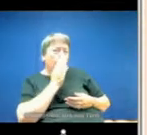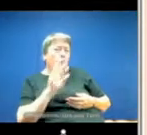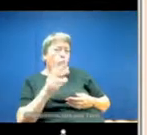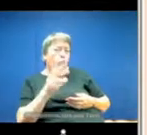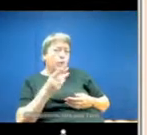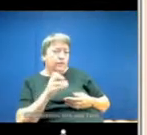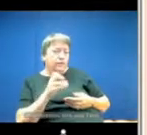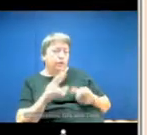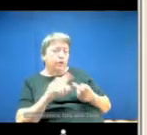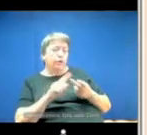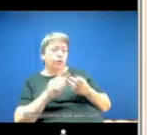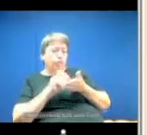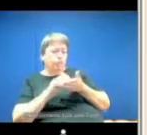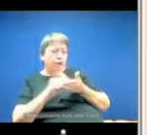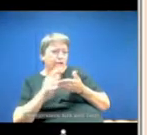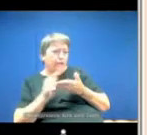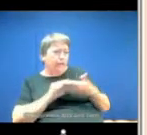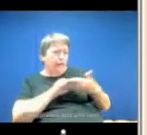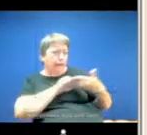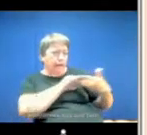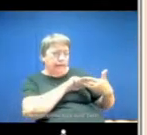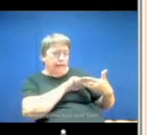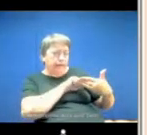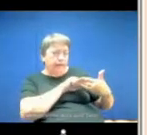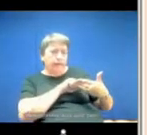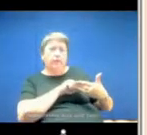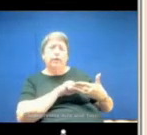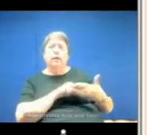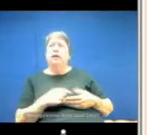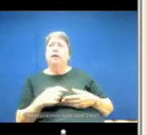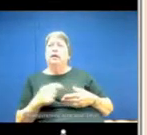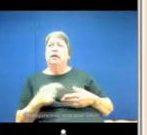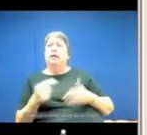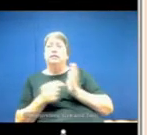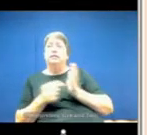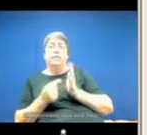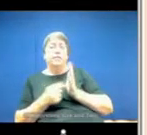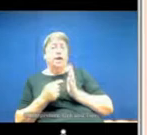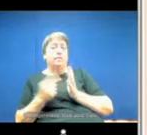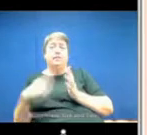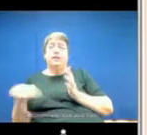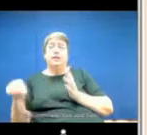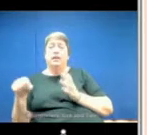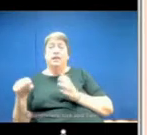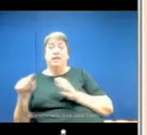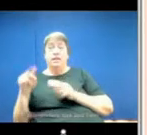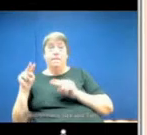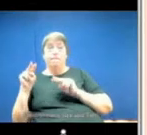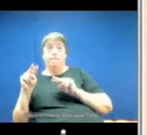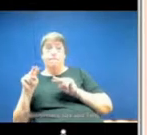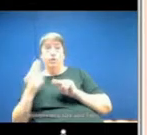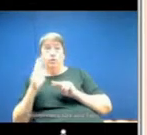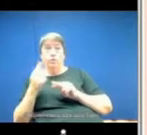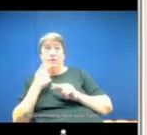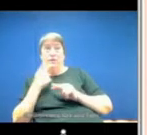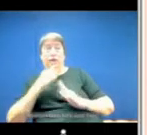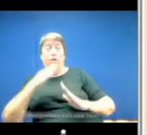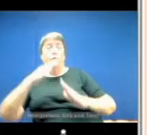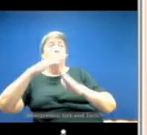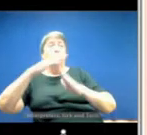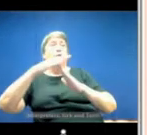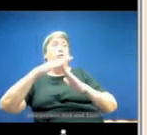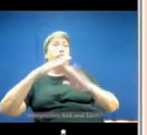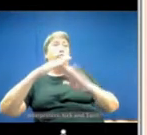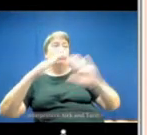written, whether the monitor I've seen can just go ahead and stop the process and say there's an